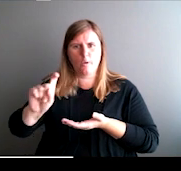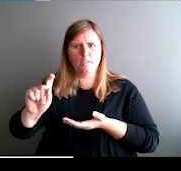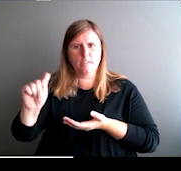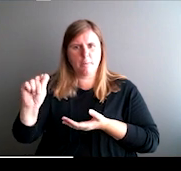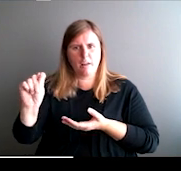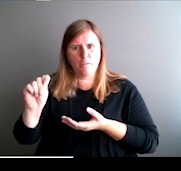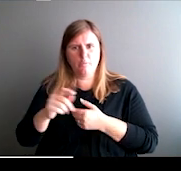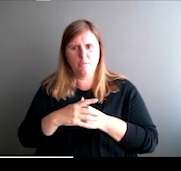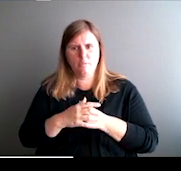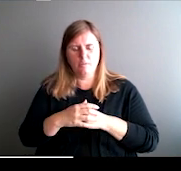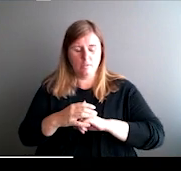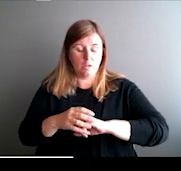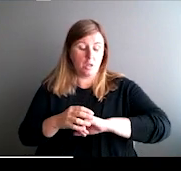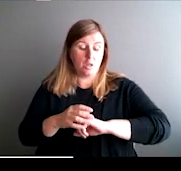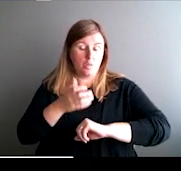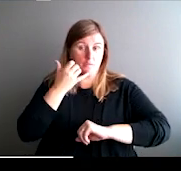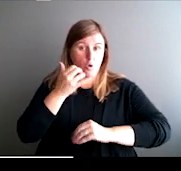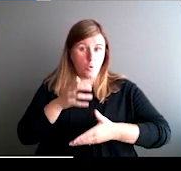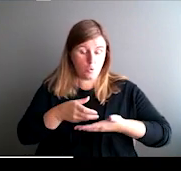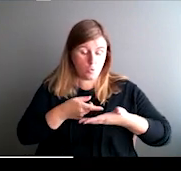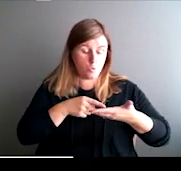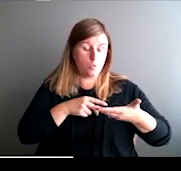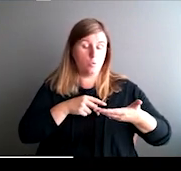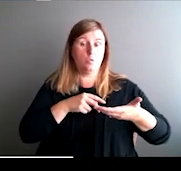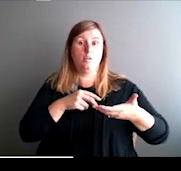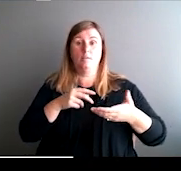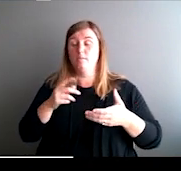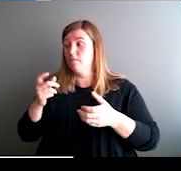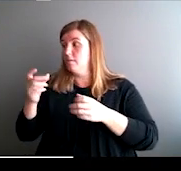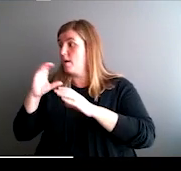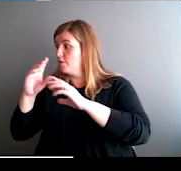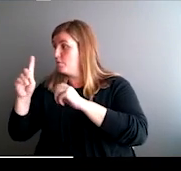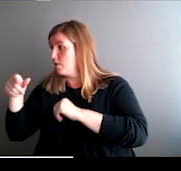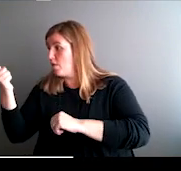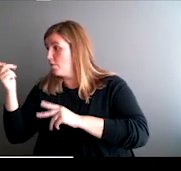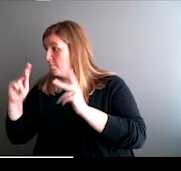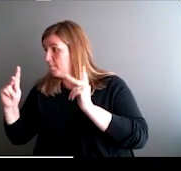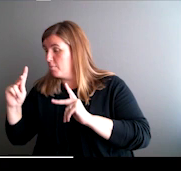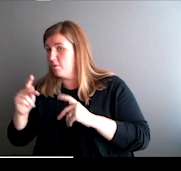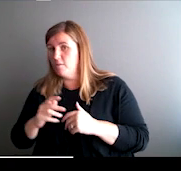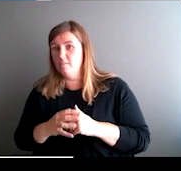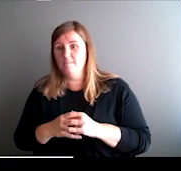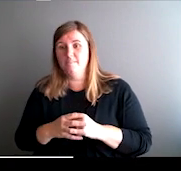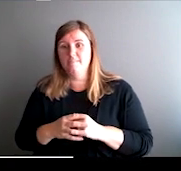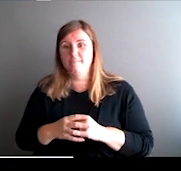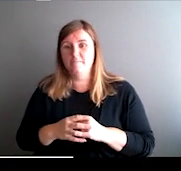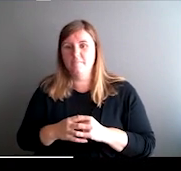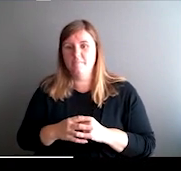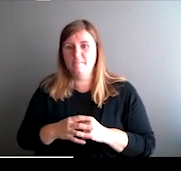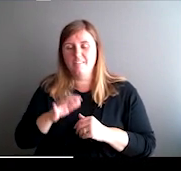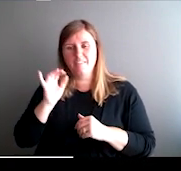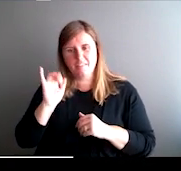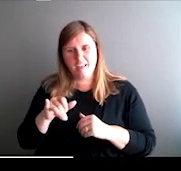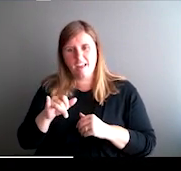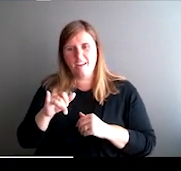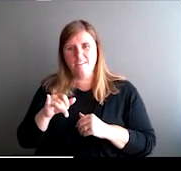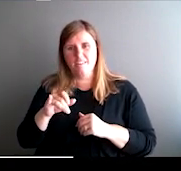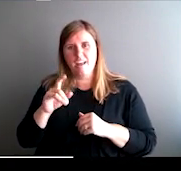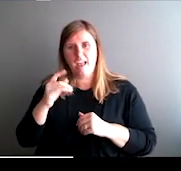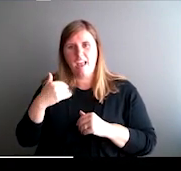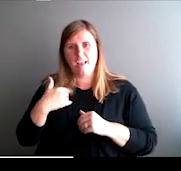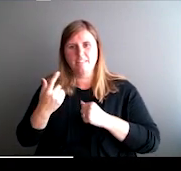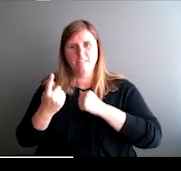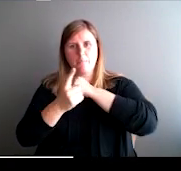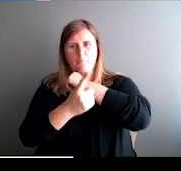They start looking at their phones. They start engaging in conversation with someone else. That has punished